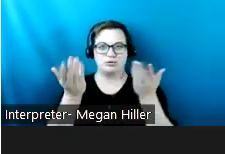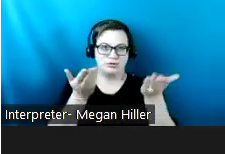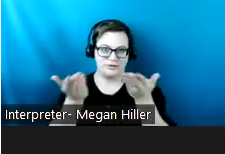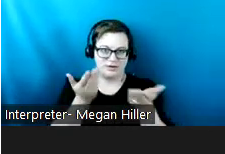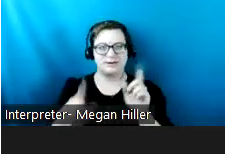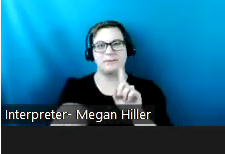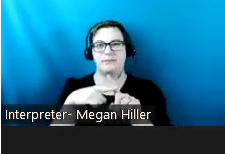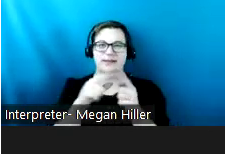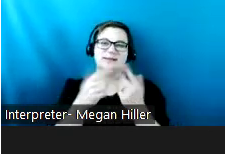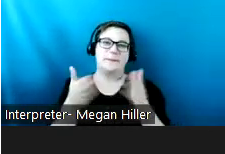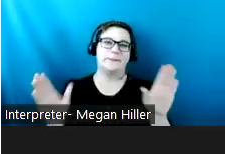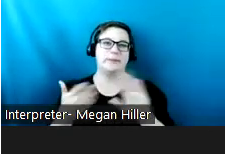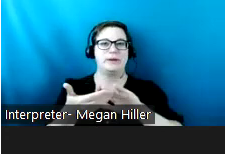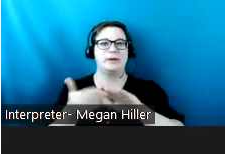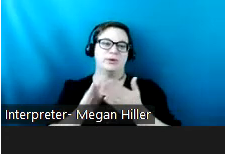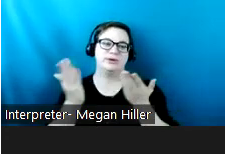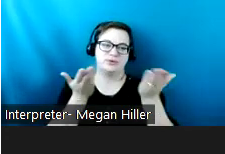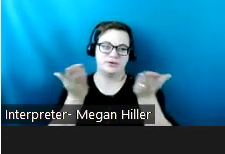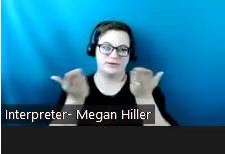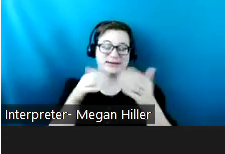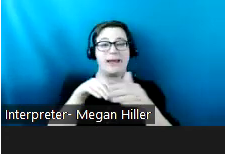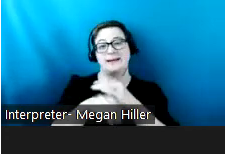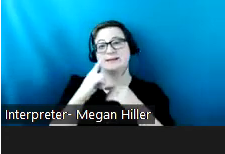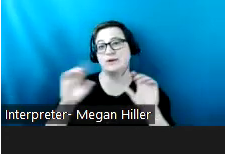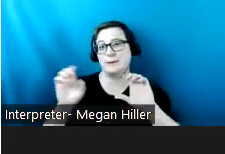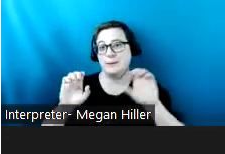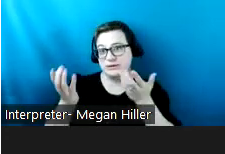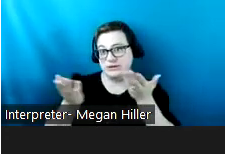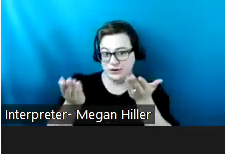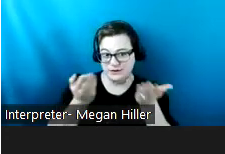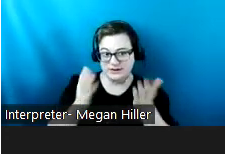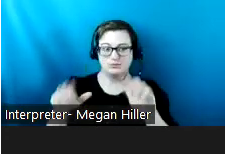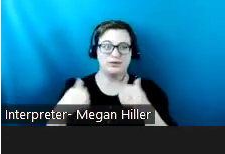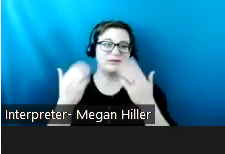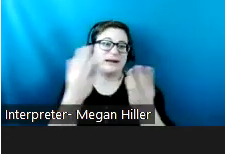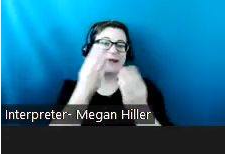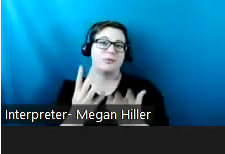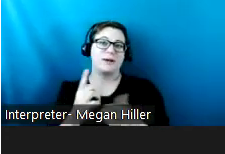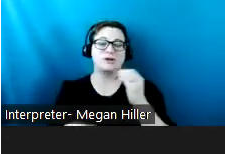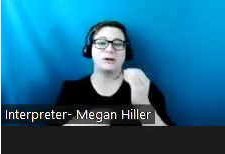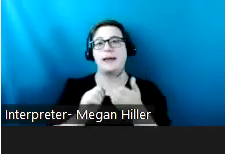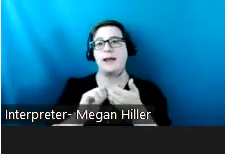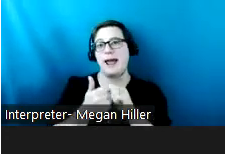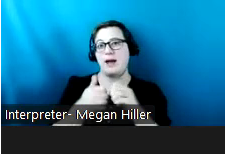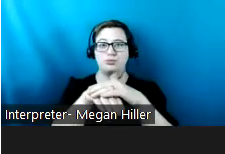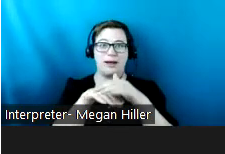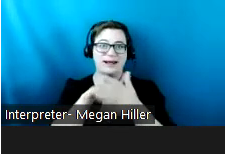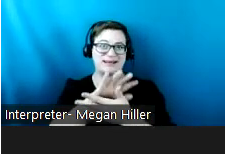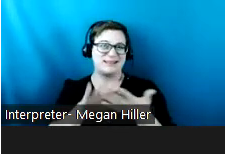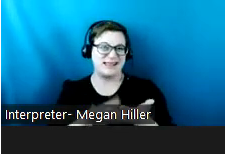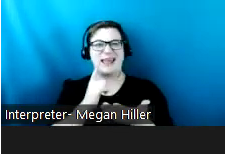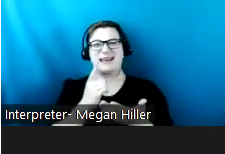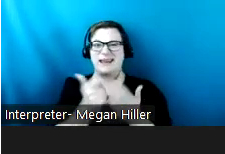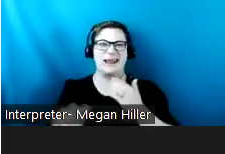public community-based services, access to emergency services, providing information about how to access that